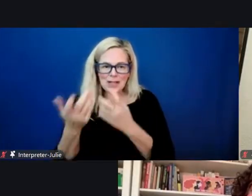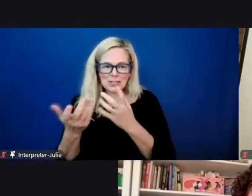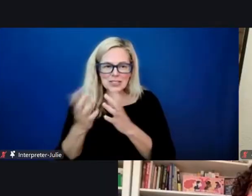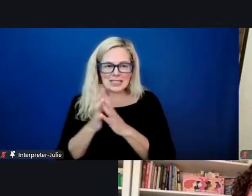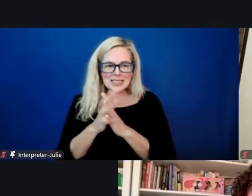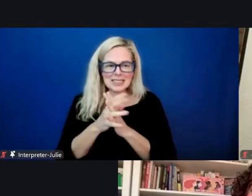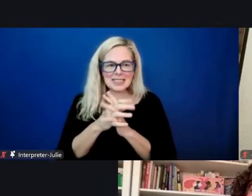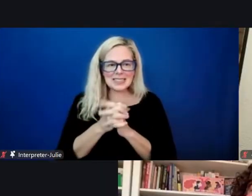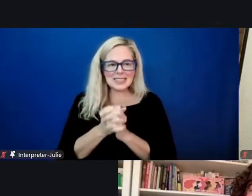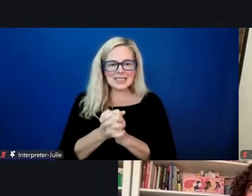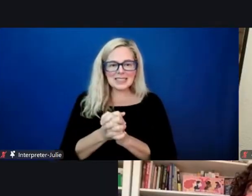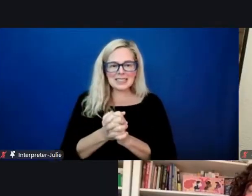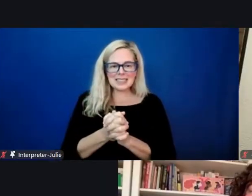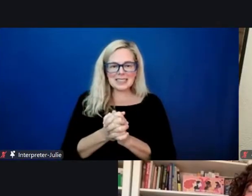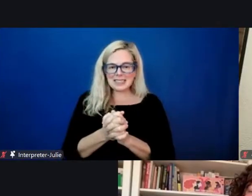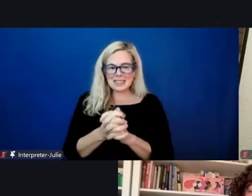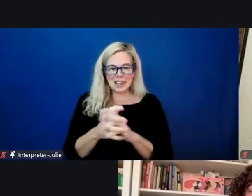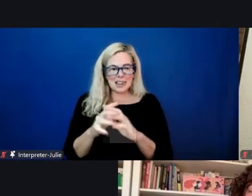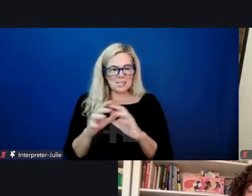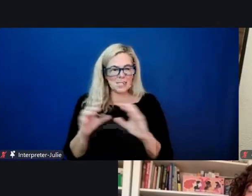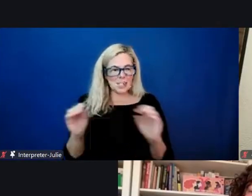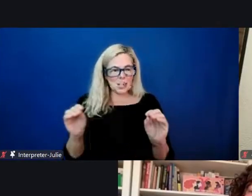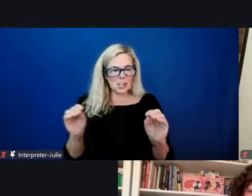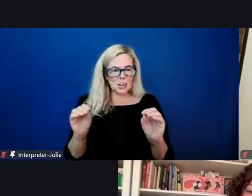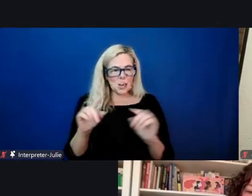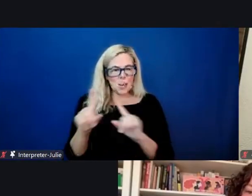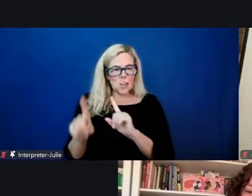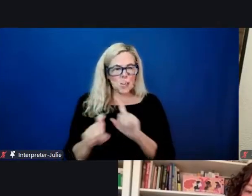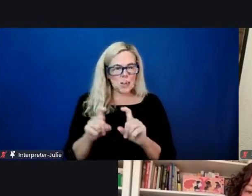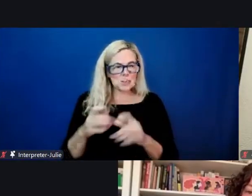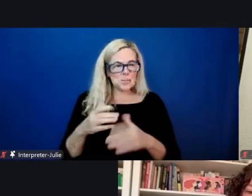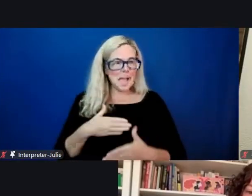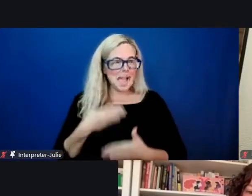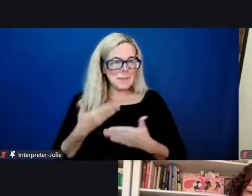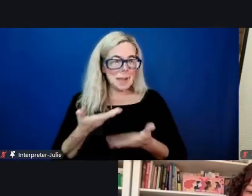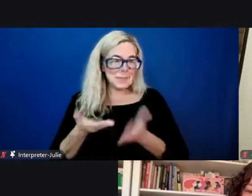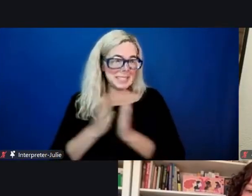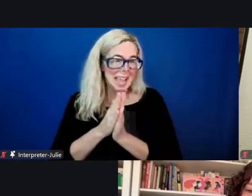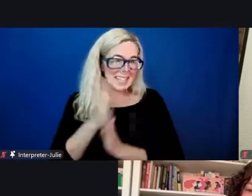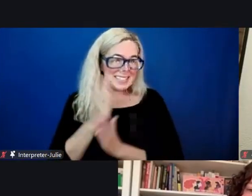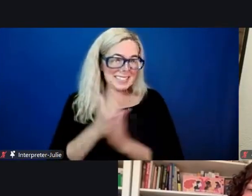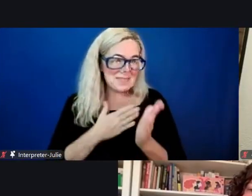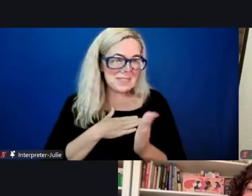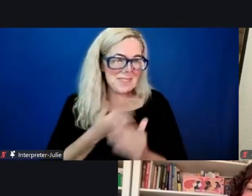come in, I'm happy to ask some of my own.